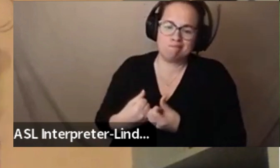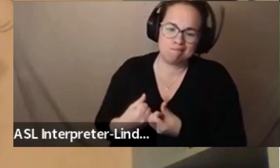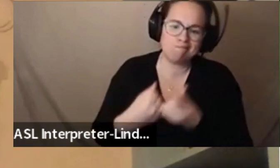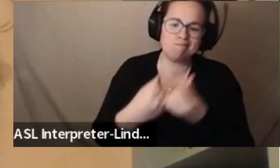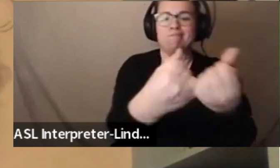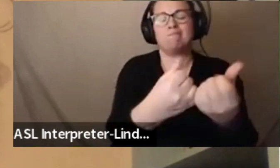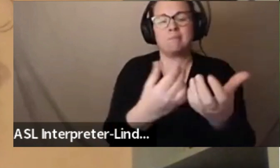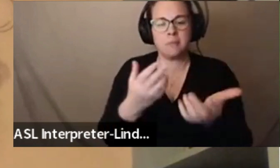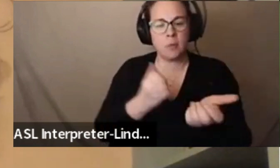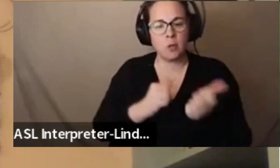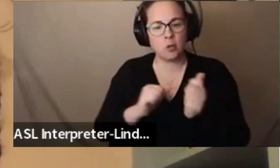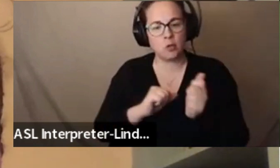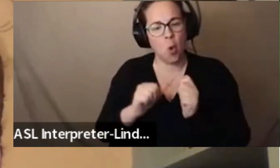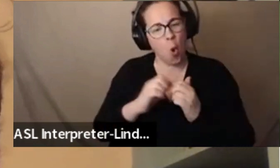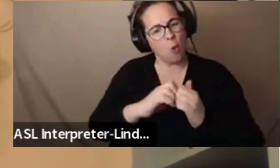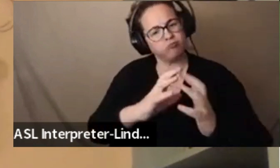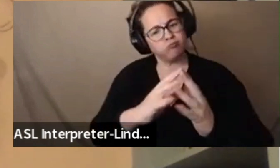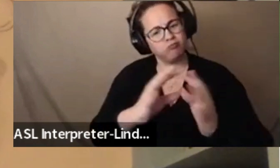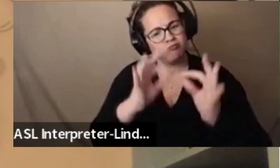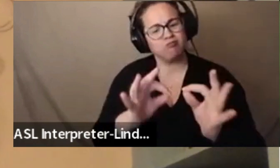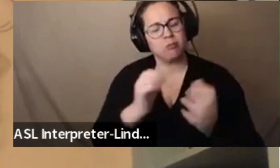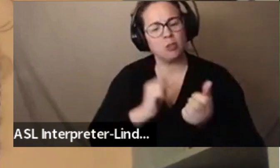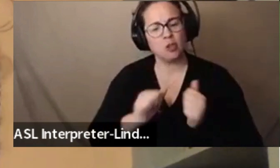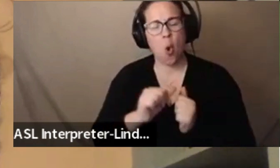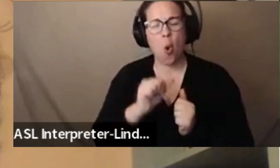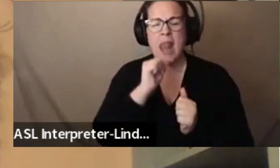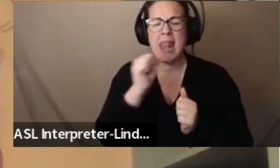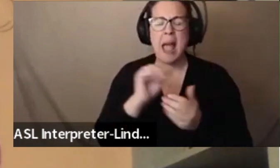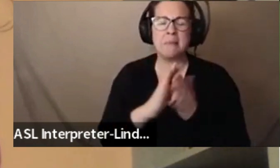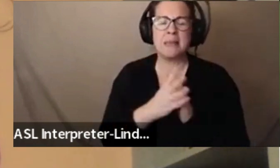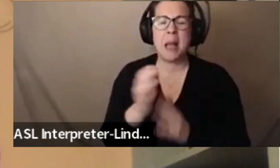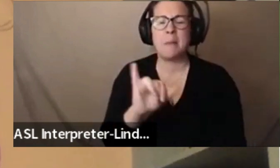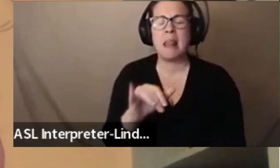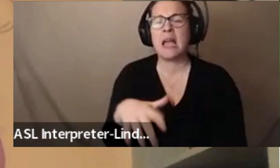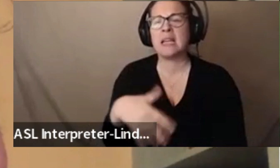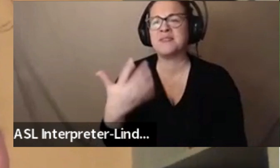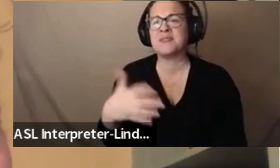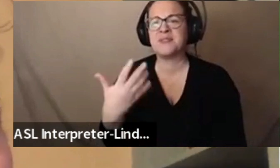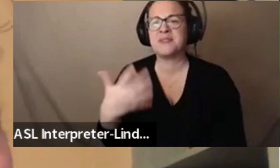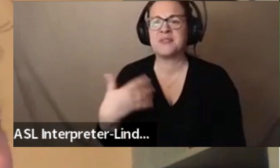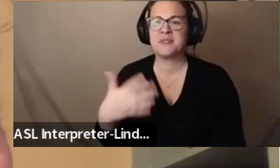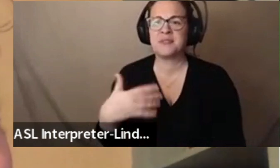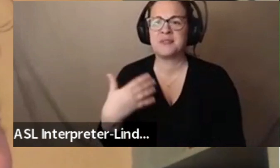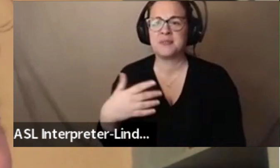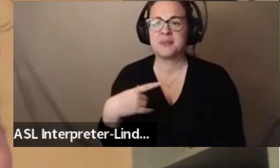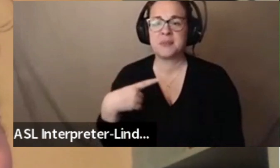help amplify the show rather than, I don't know, becoming gimmicky.